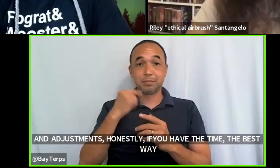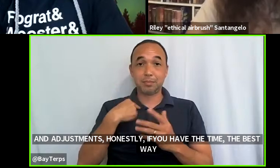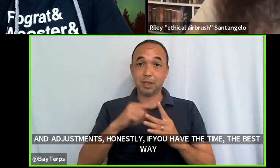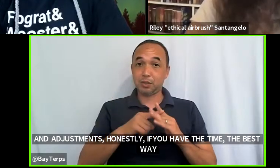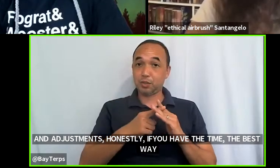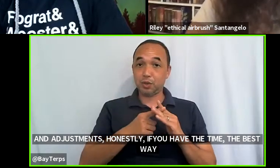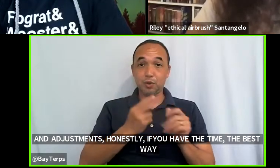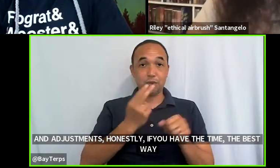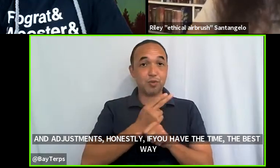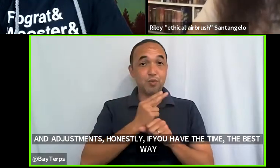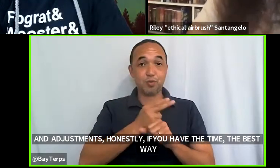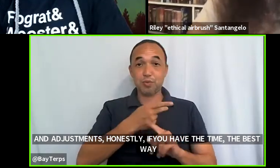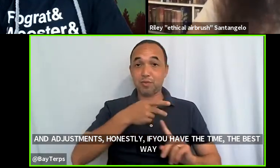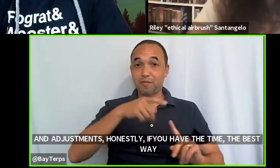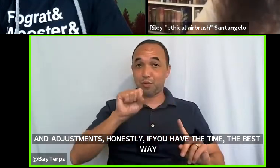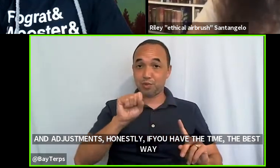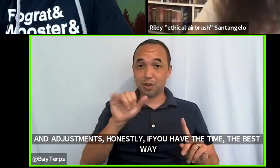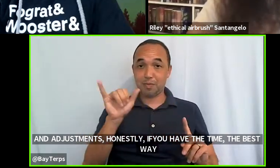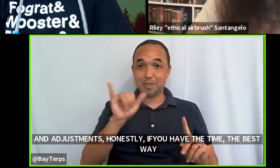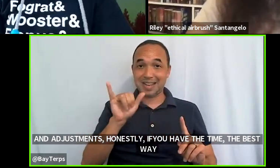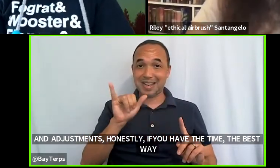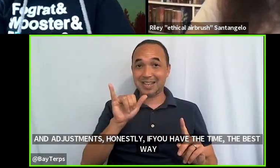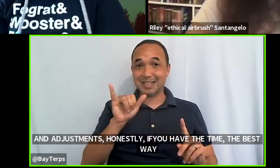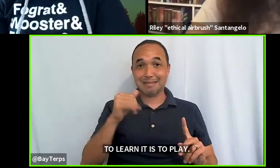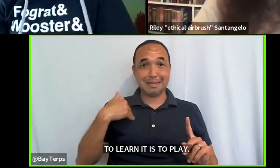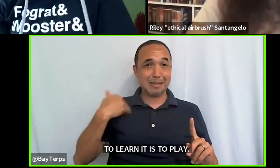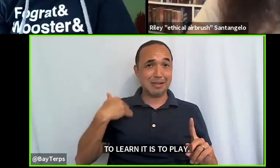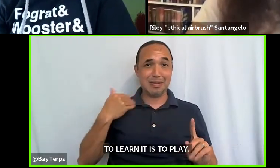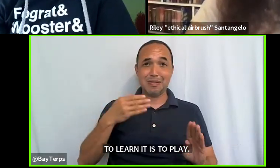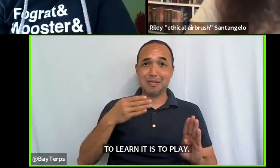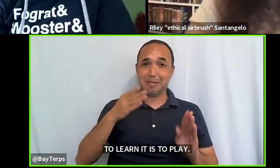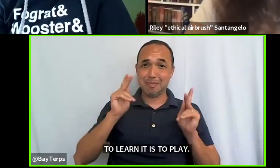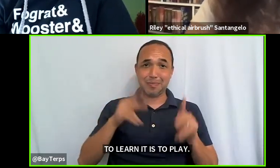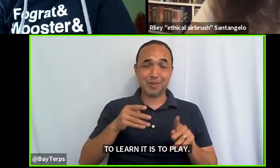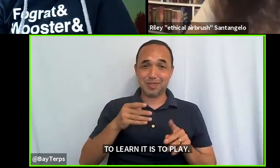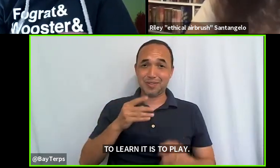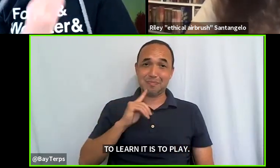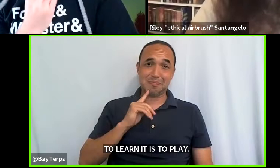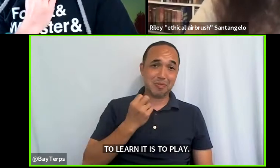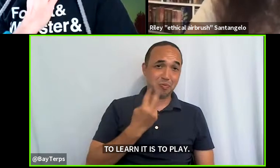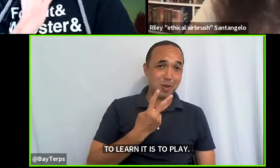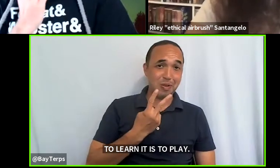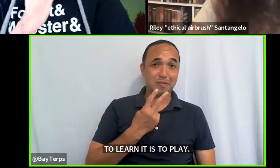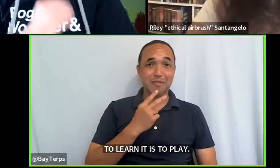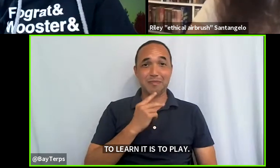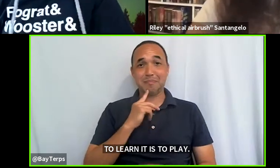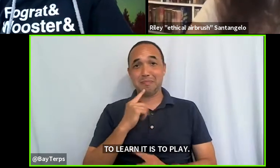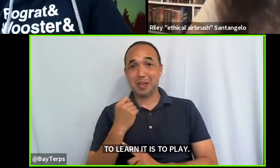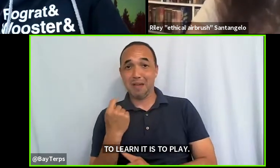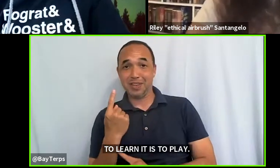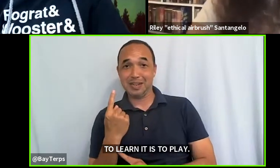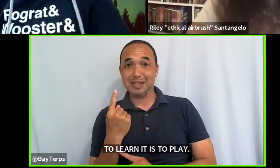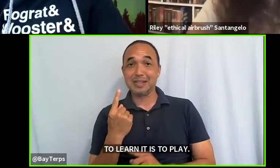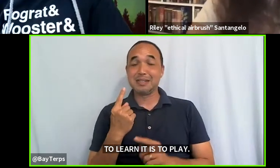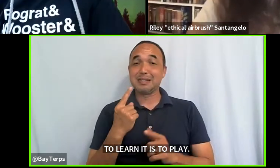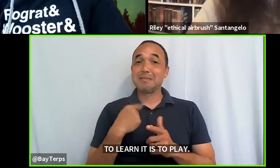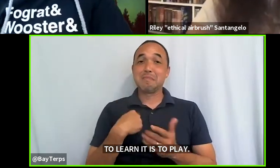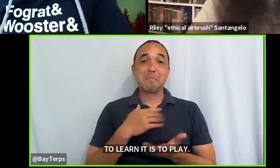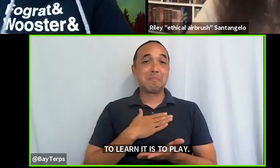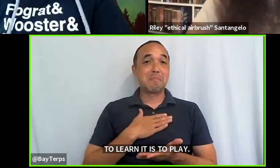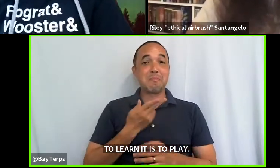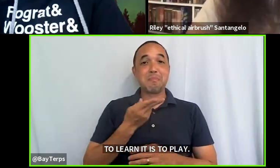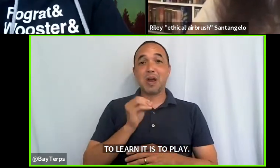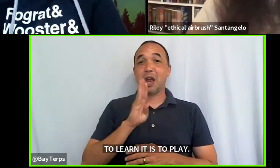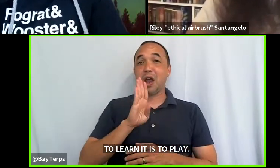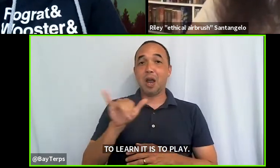using Photoshop as a preteen, and I just did it as a hobby for many, many years until I felt like I was good